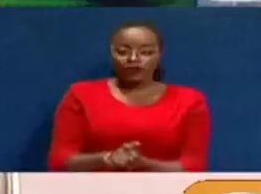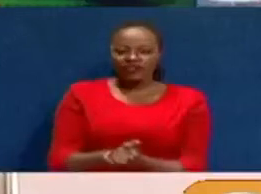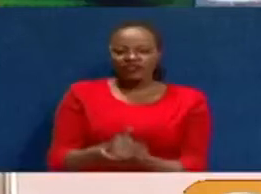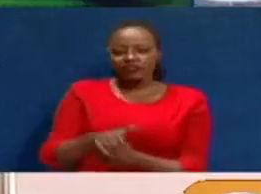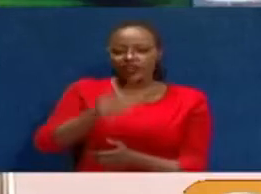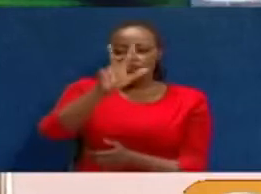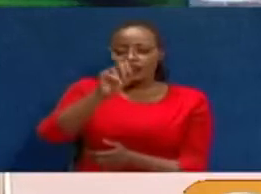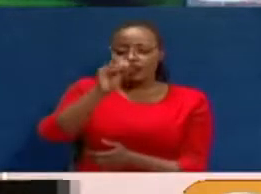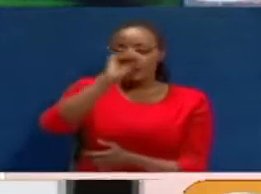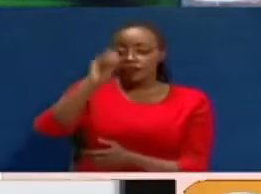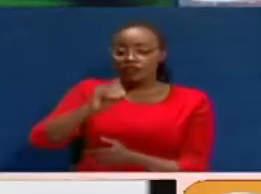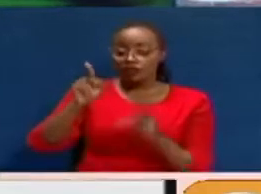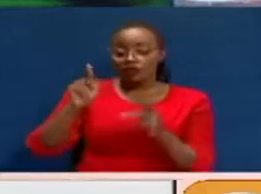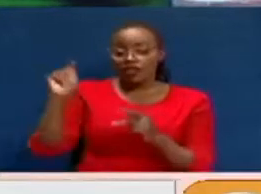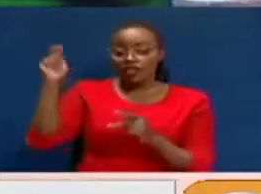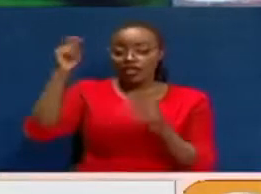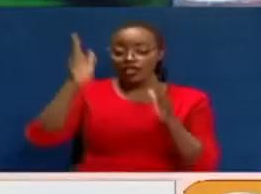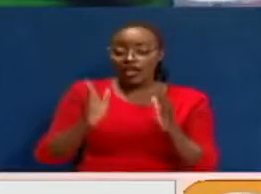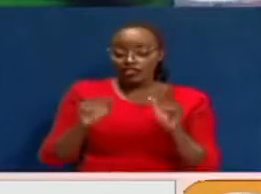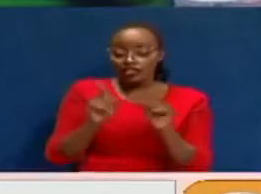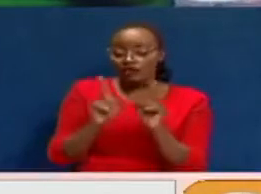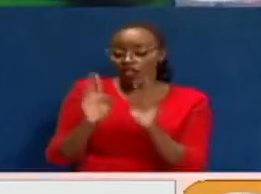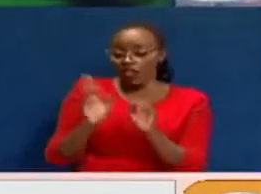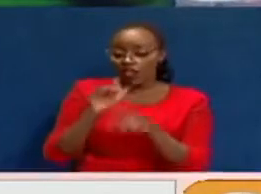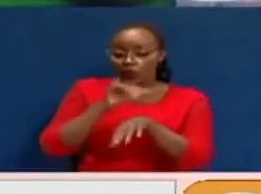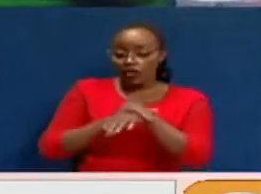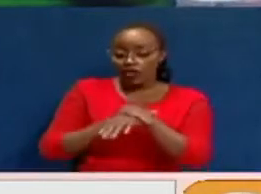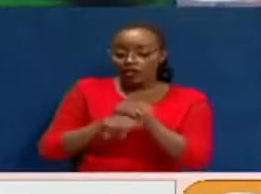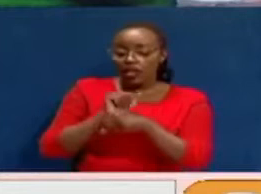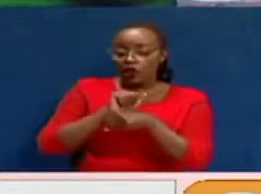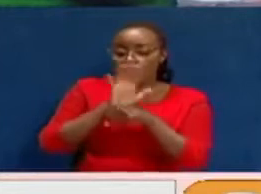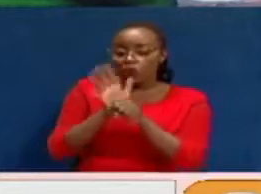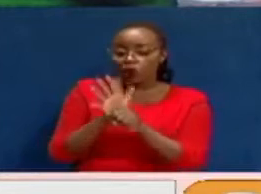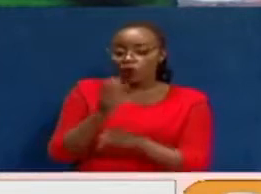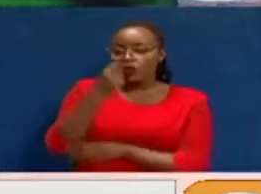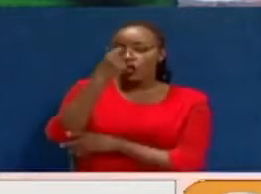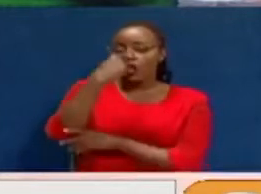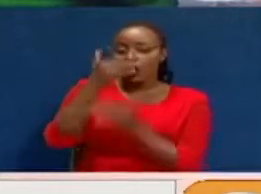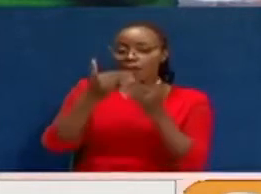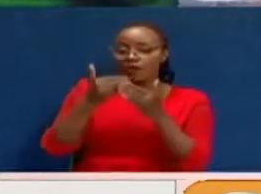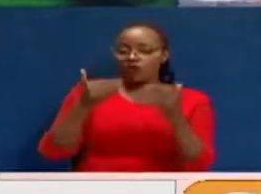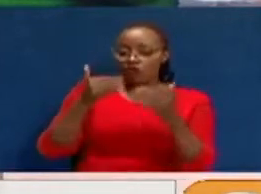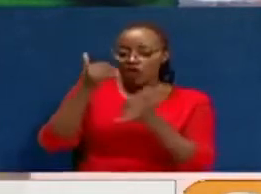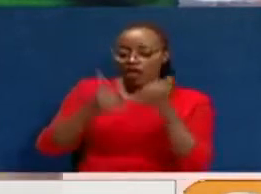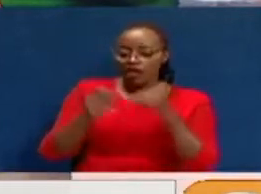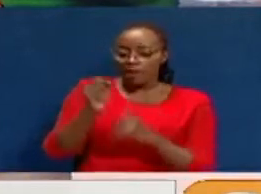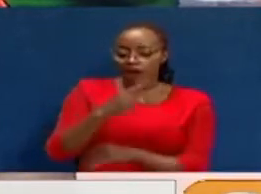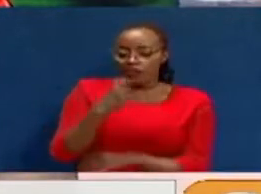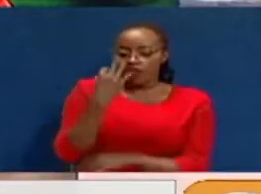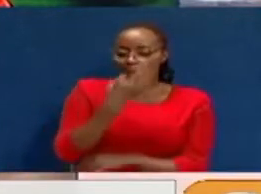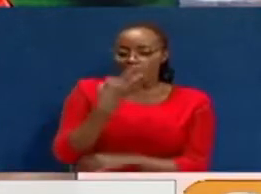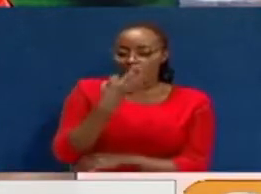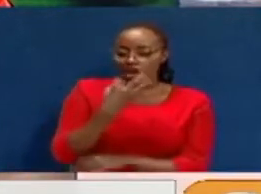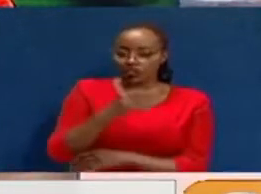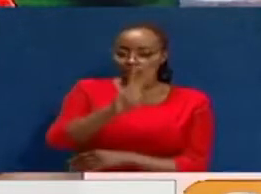At least 30% of Kenya's population is set to receive the COVID-19 jab before the end of March next